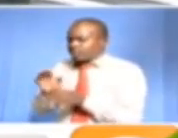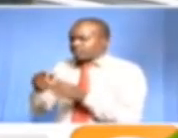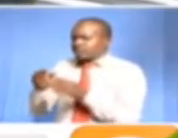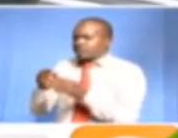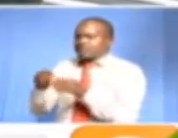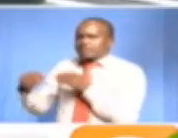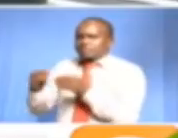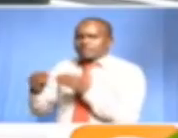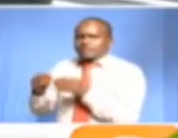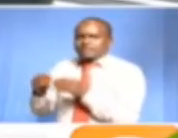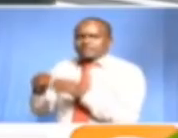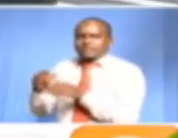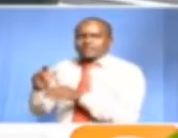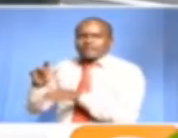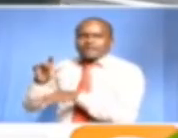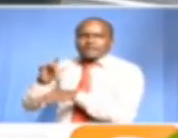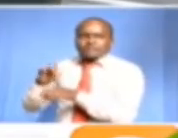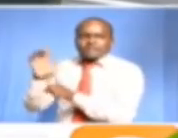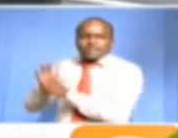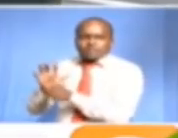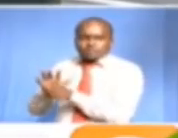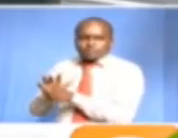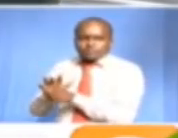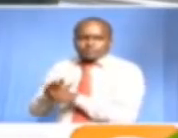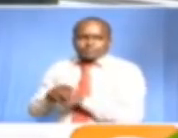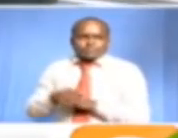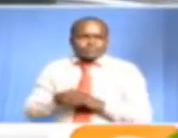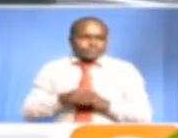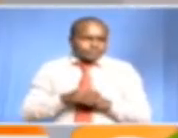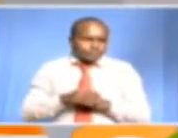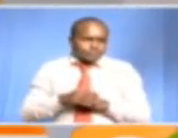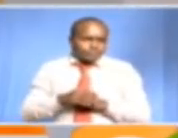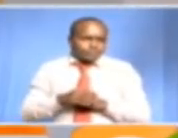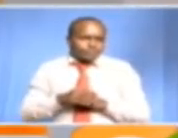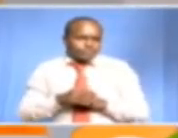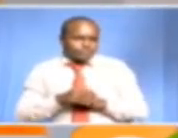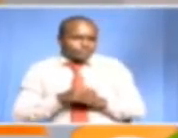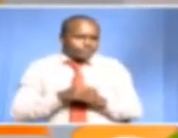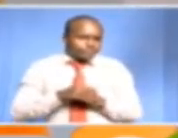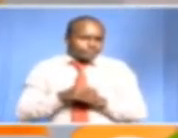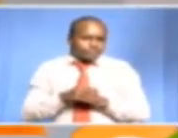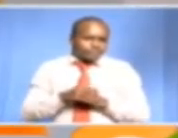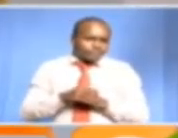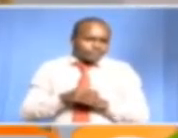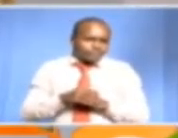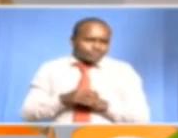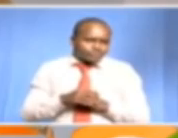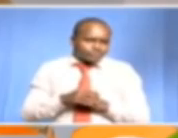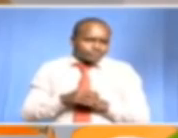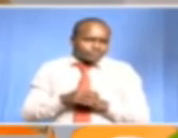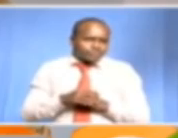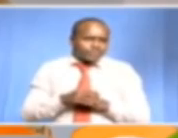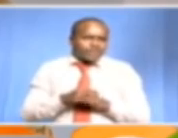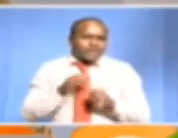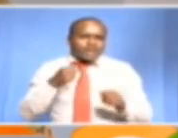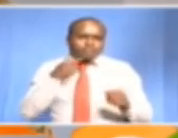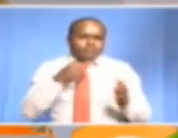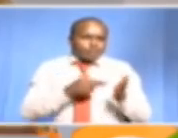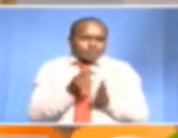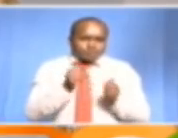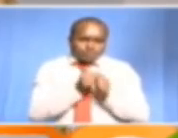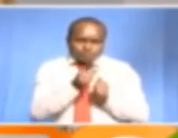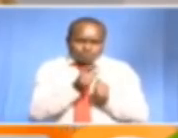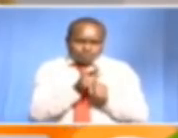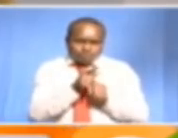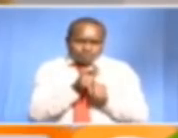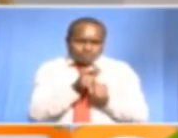more emotionally. Extremely. And you know, And I would be honest with you. I got an